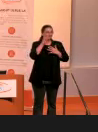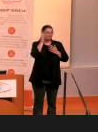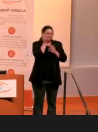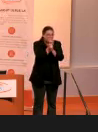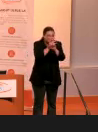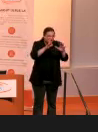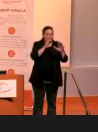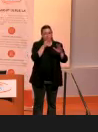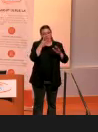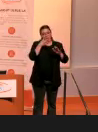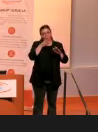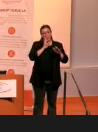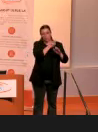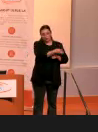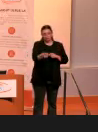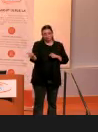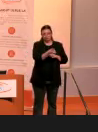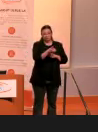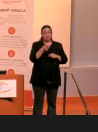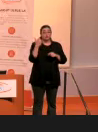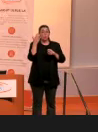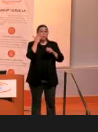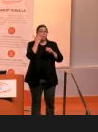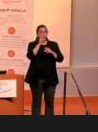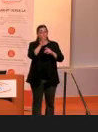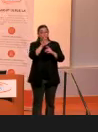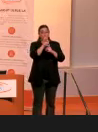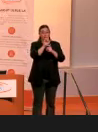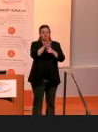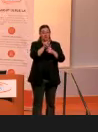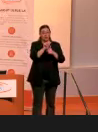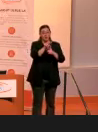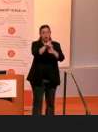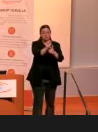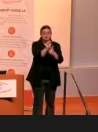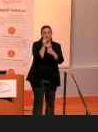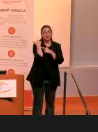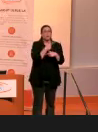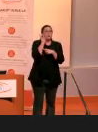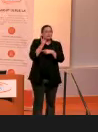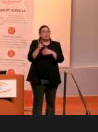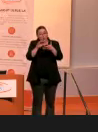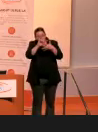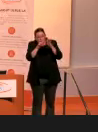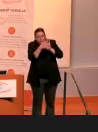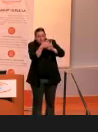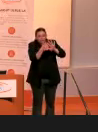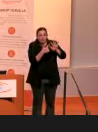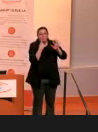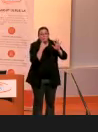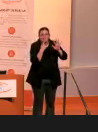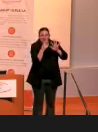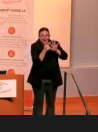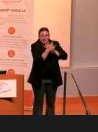in the hands, you pink up when it's warm and you turn blue when it's cold. You have Raynaud's of